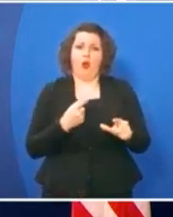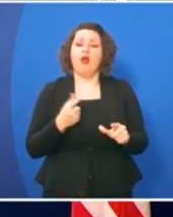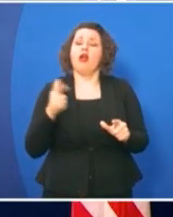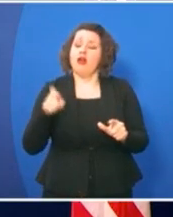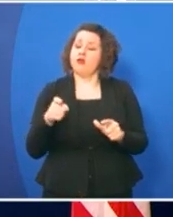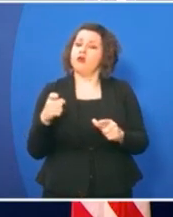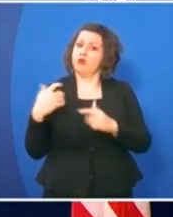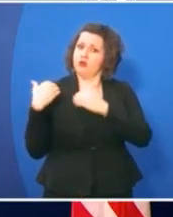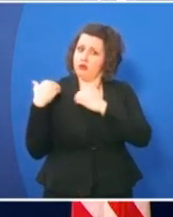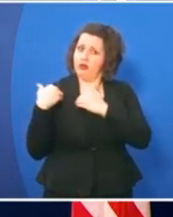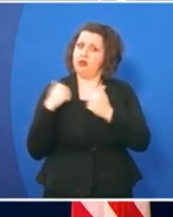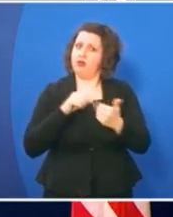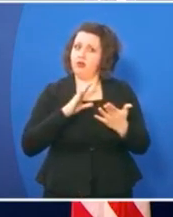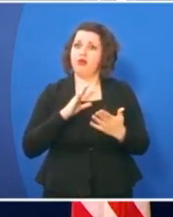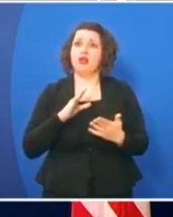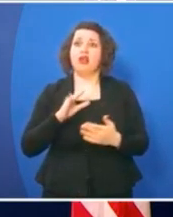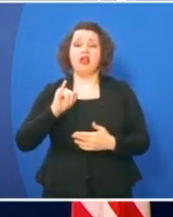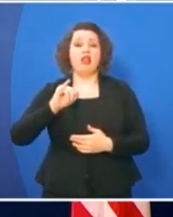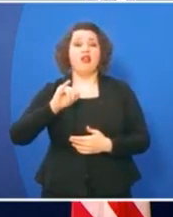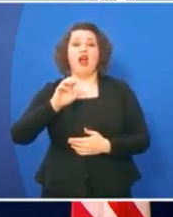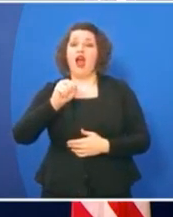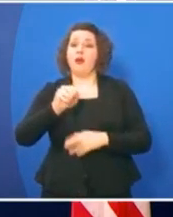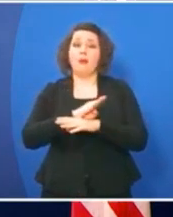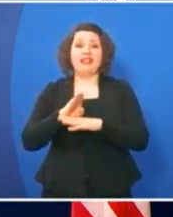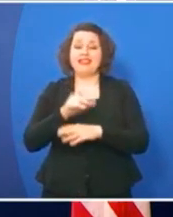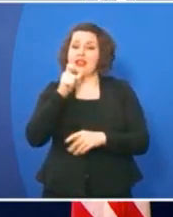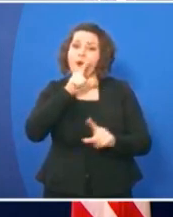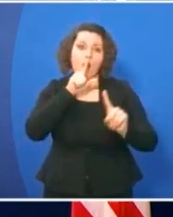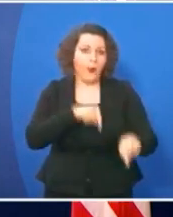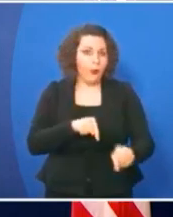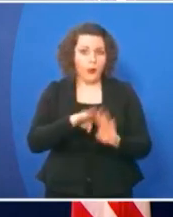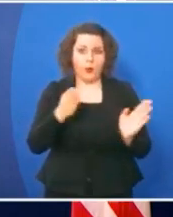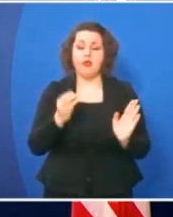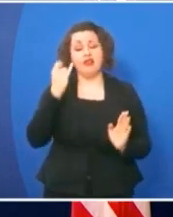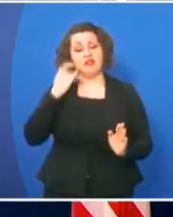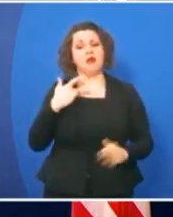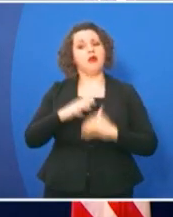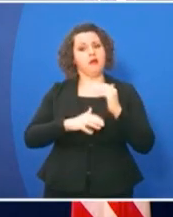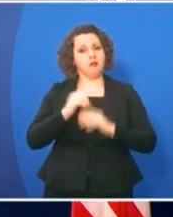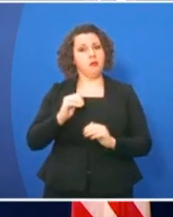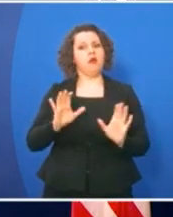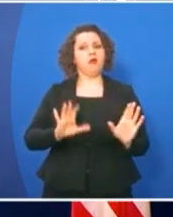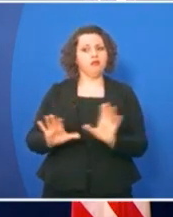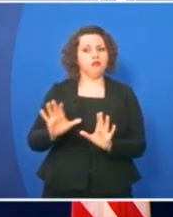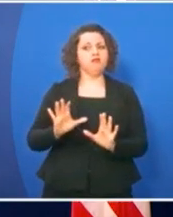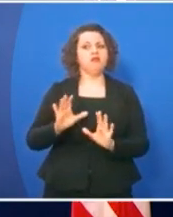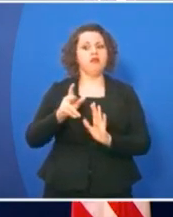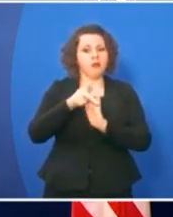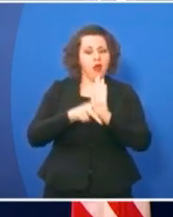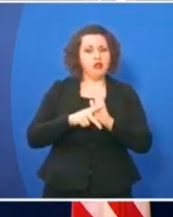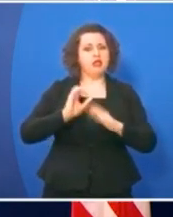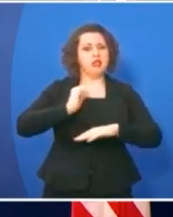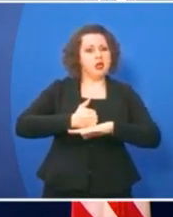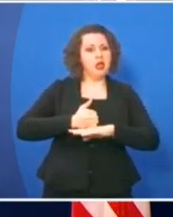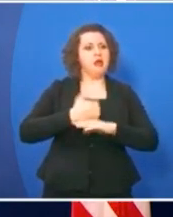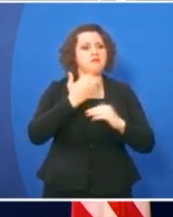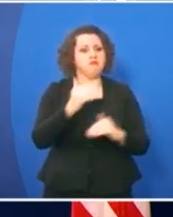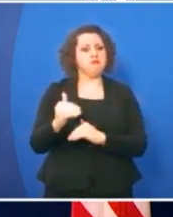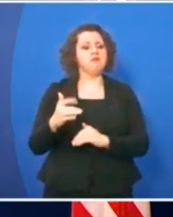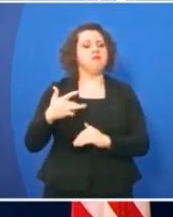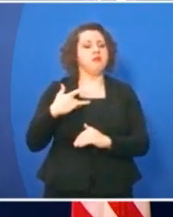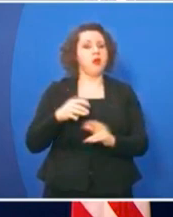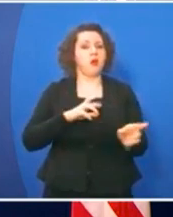in our businesses. It's not a mandate. If they feel comfortable putting in place the mitigation efforts that they are, and they feel that they're ready to reopen,